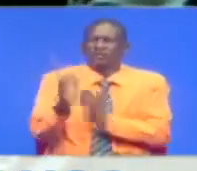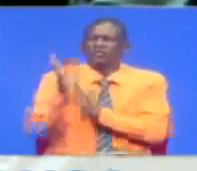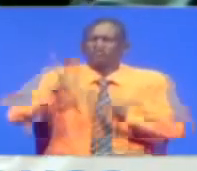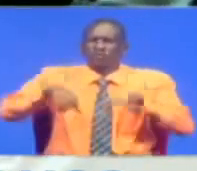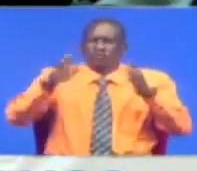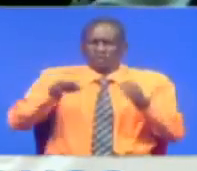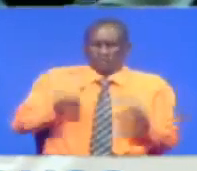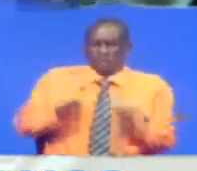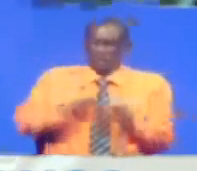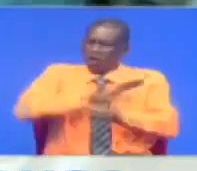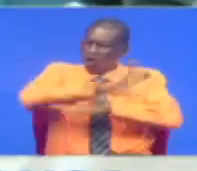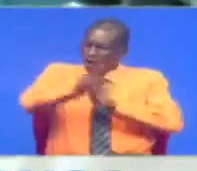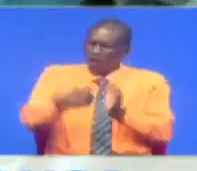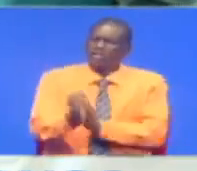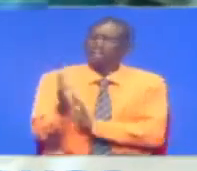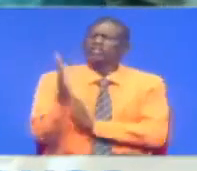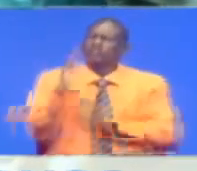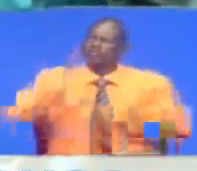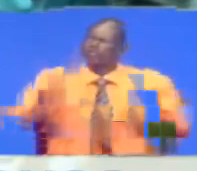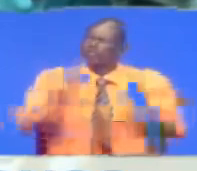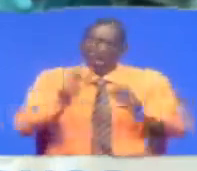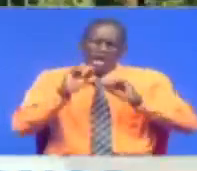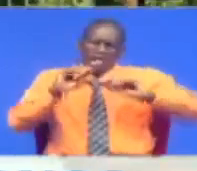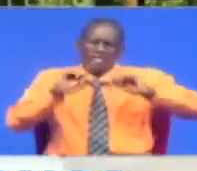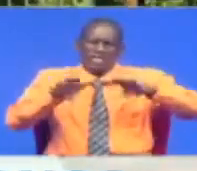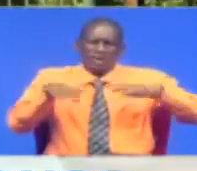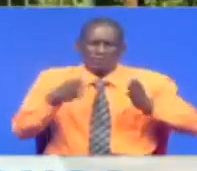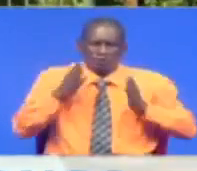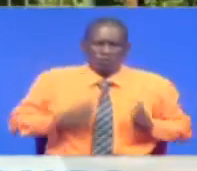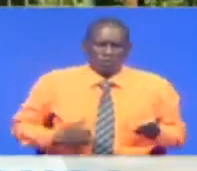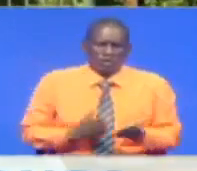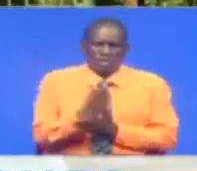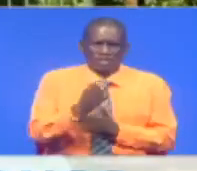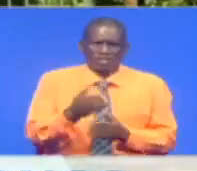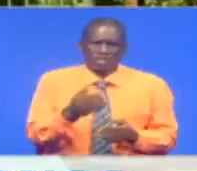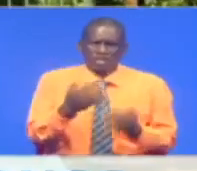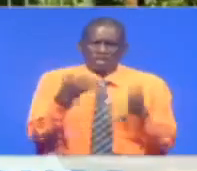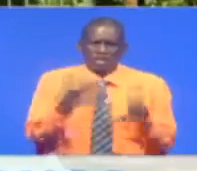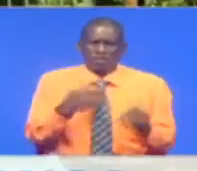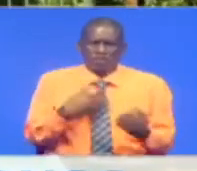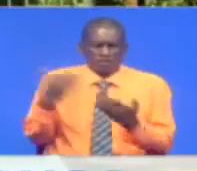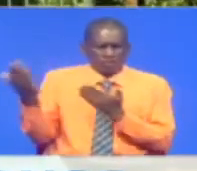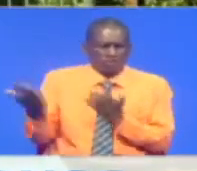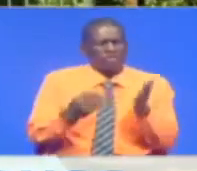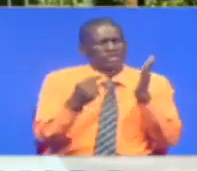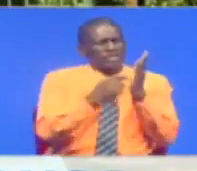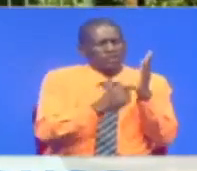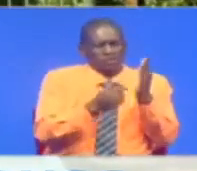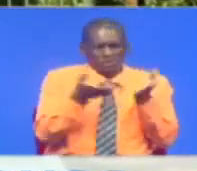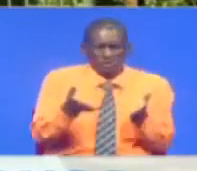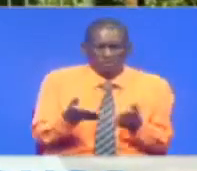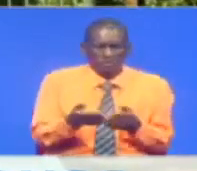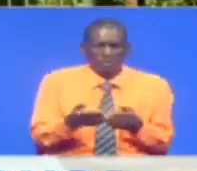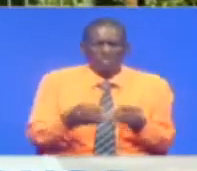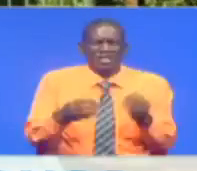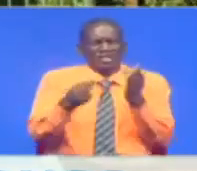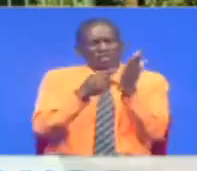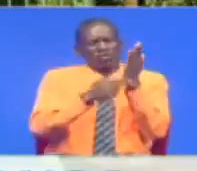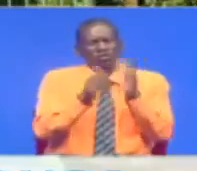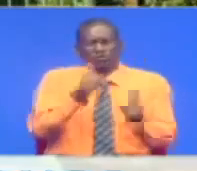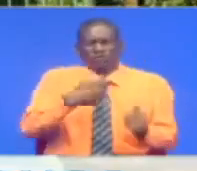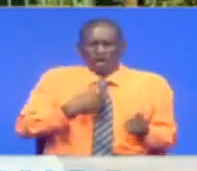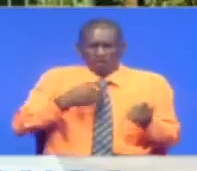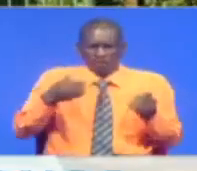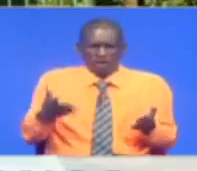guards have also been thoroughly trained on human rights. We have been compelled to bring in technology. And the kind of technology that we have